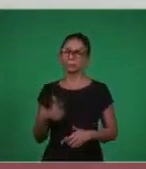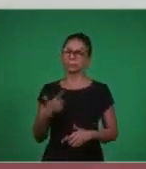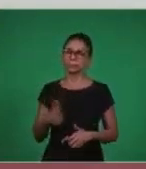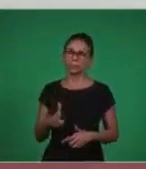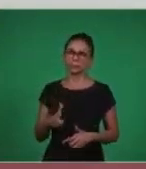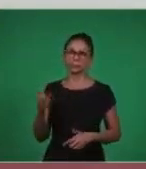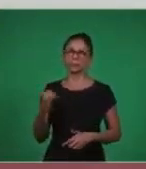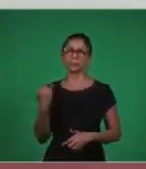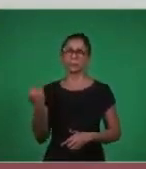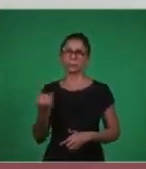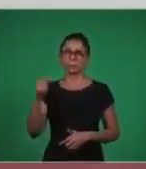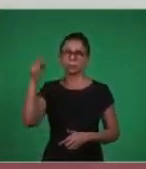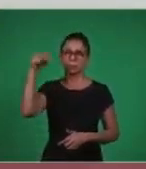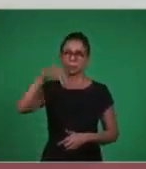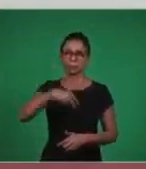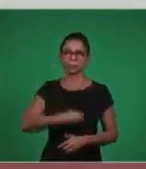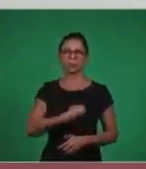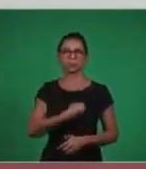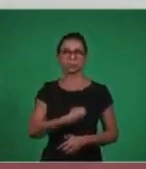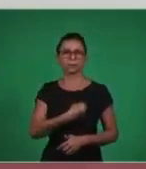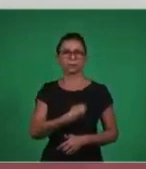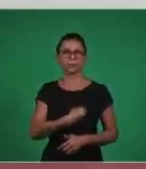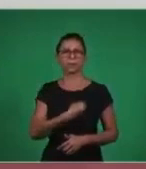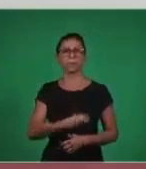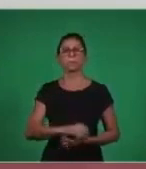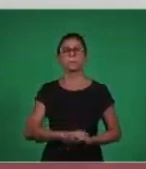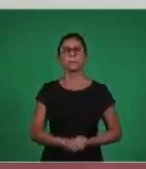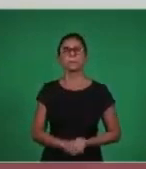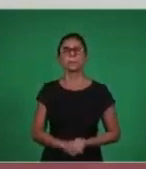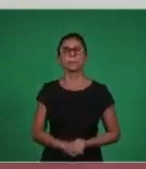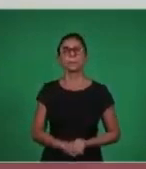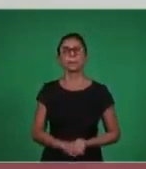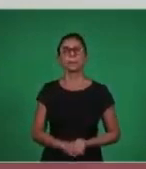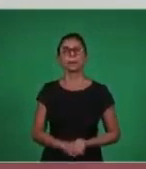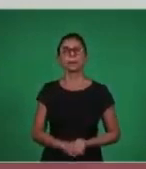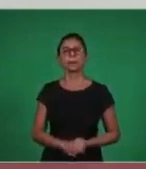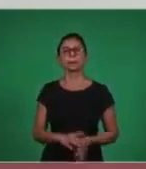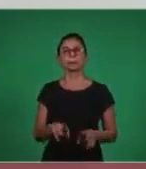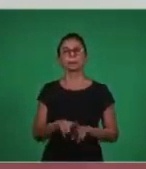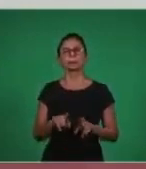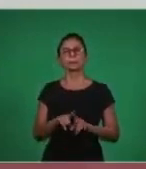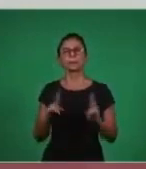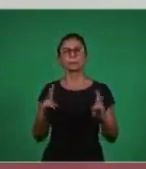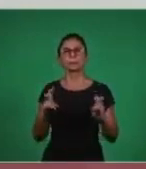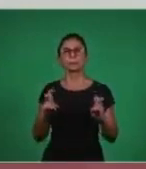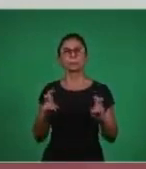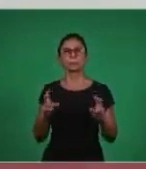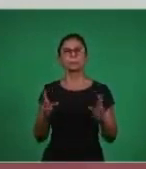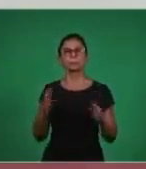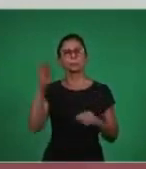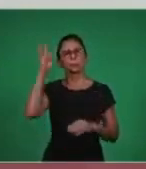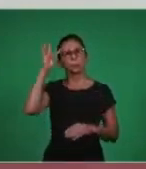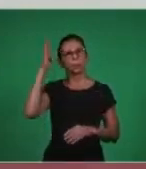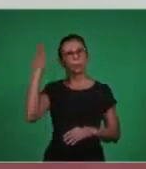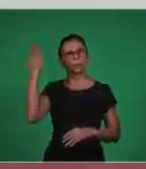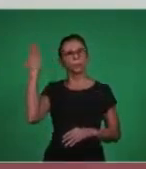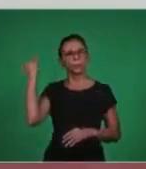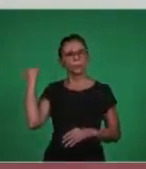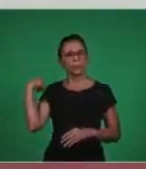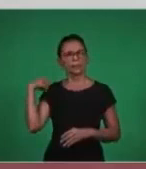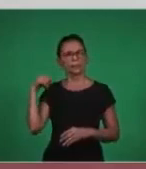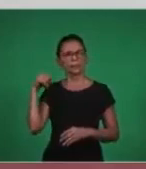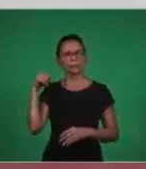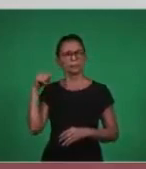all understand this, but what was brought here is related to the topic that was brought this last